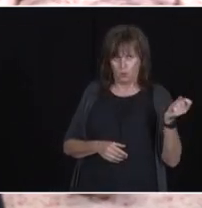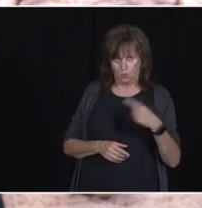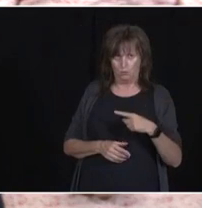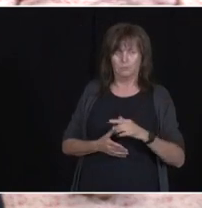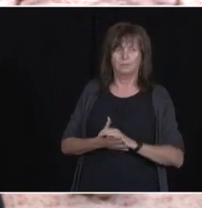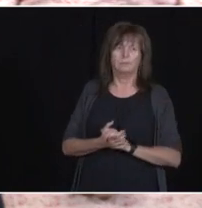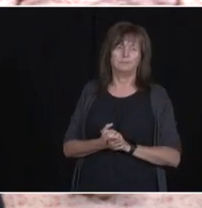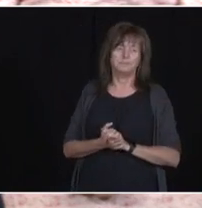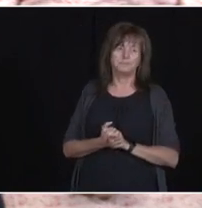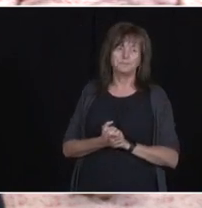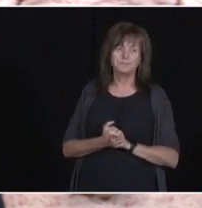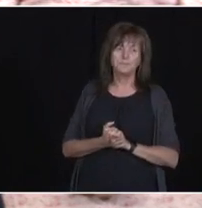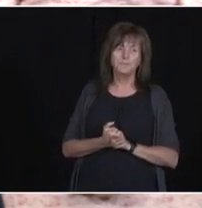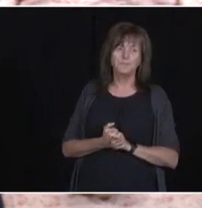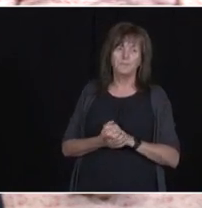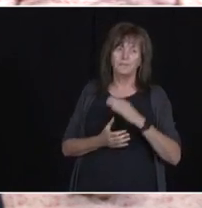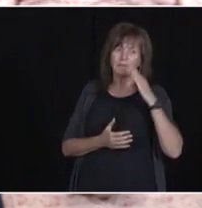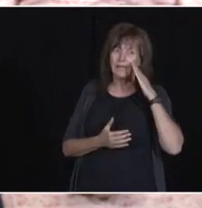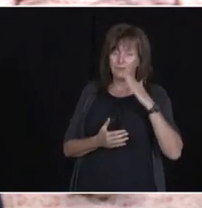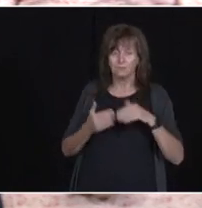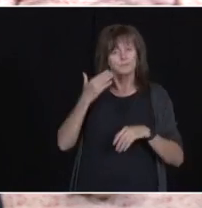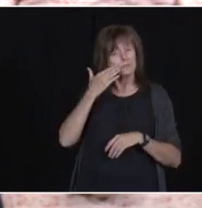Hi, Premier.